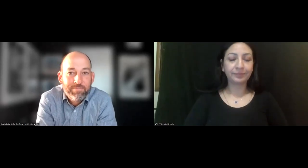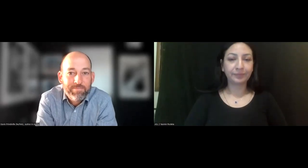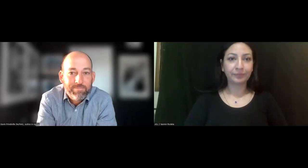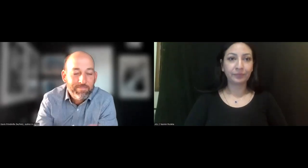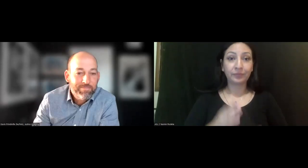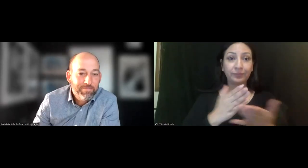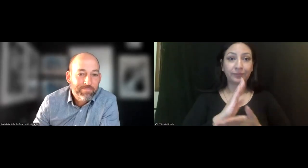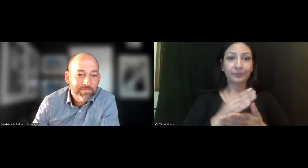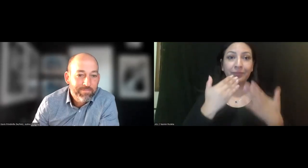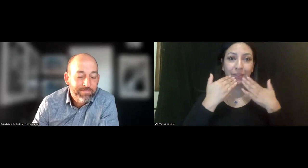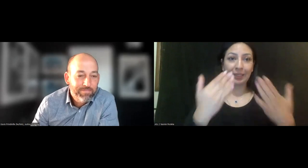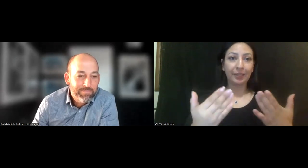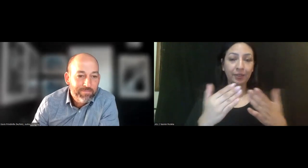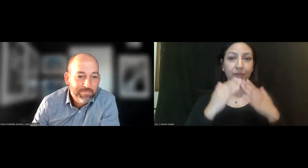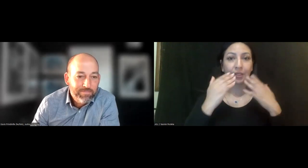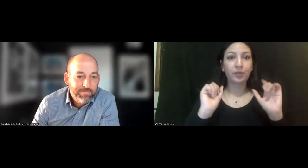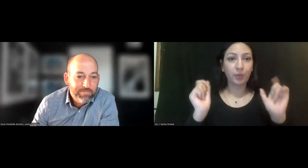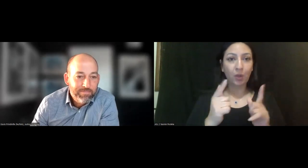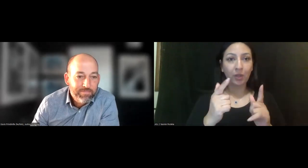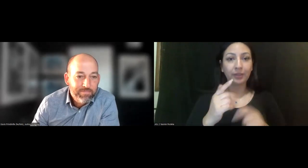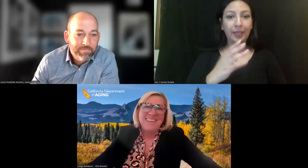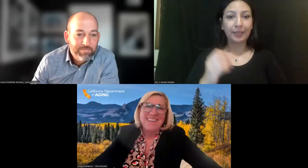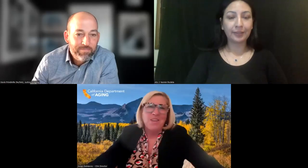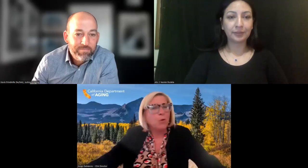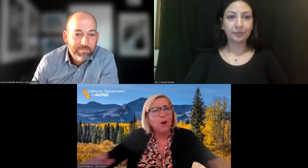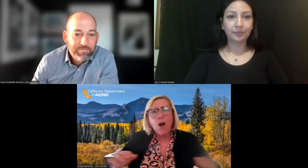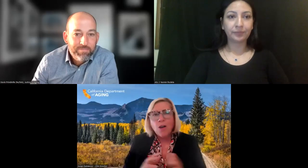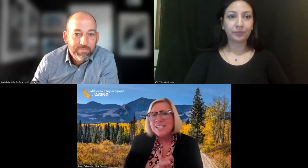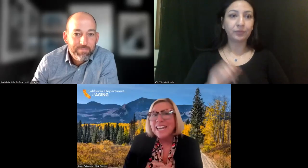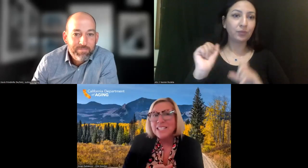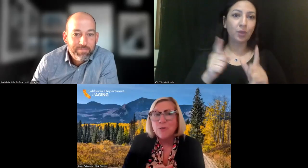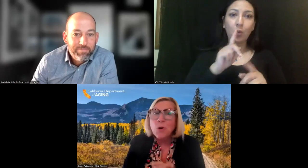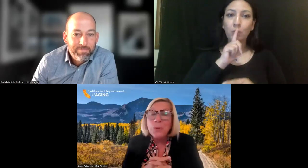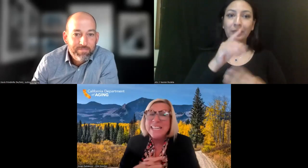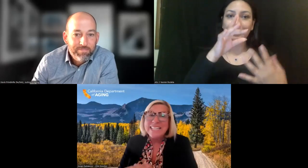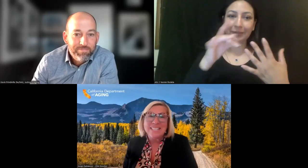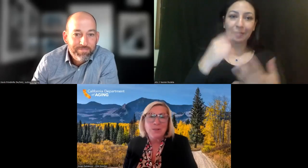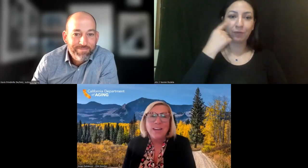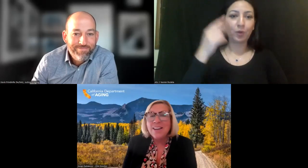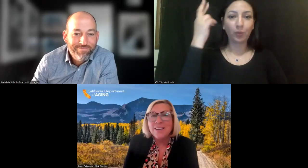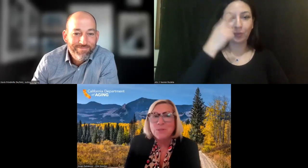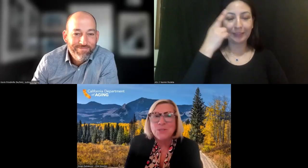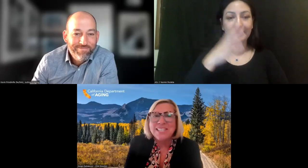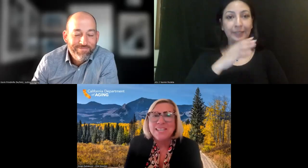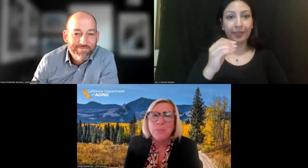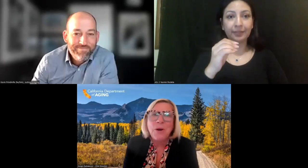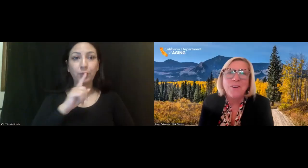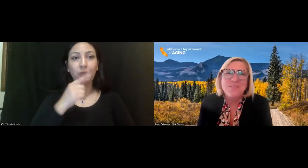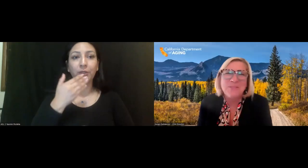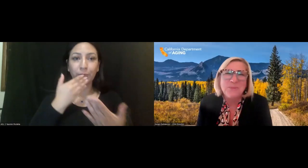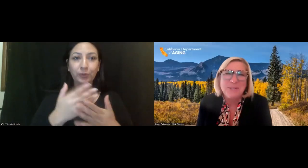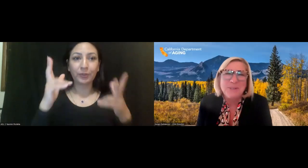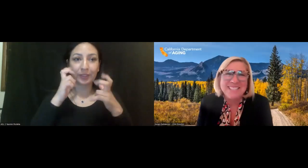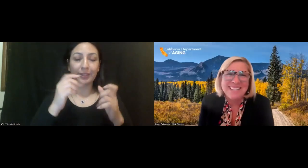All right. Thank you. Thank you all. And you were all selected for a reason. So it was good to hear